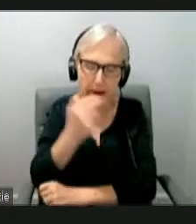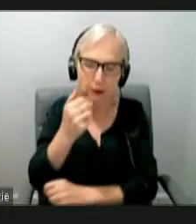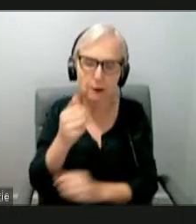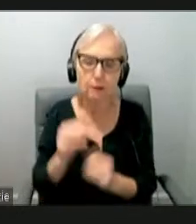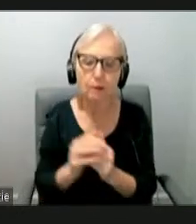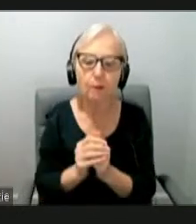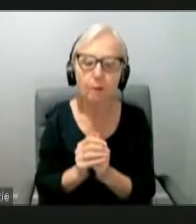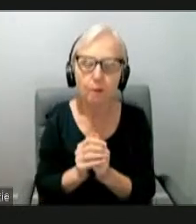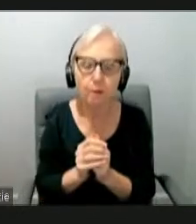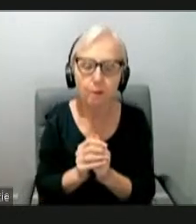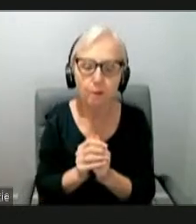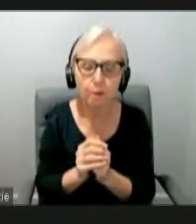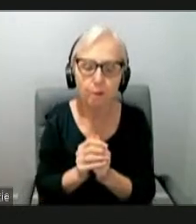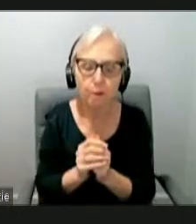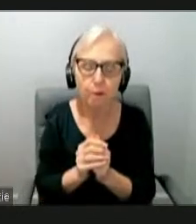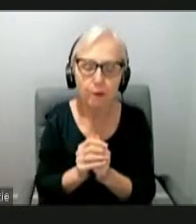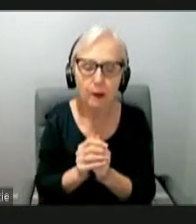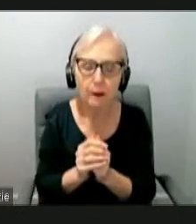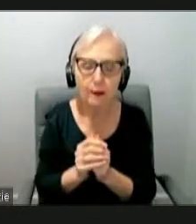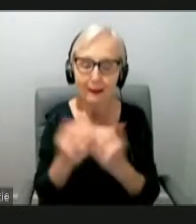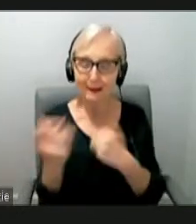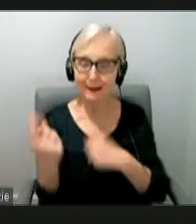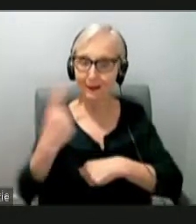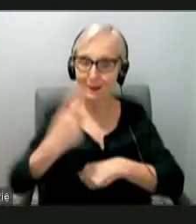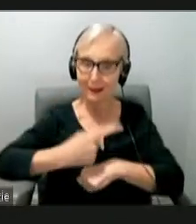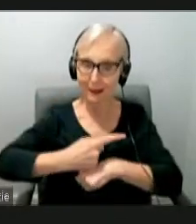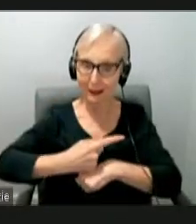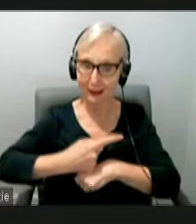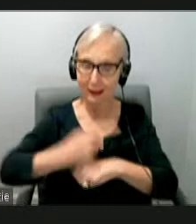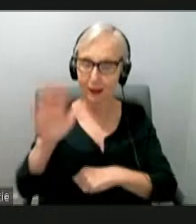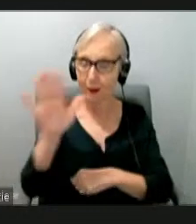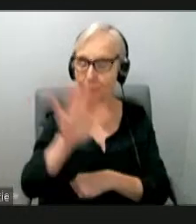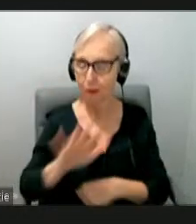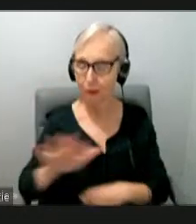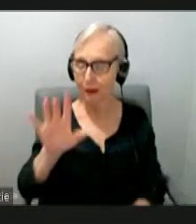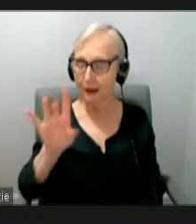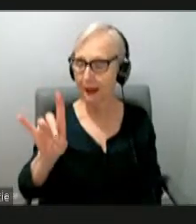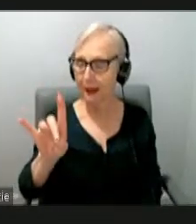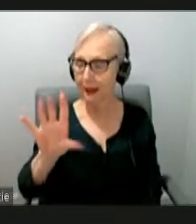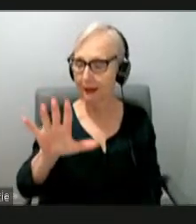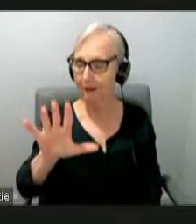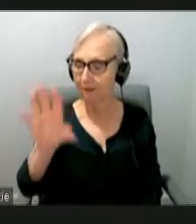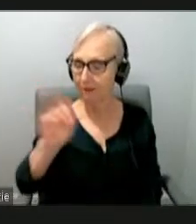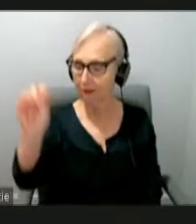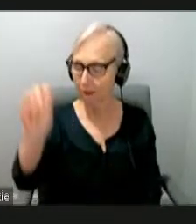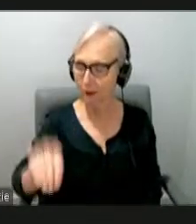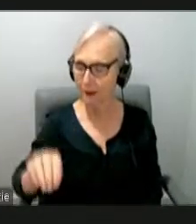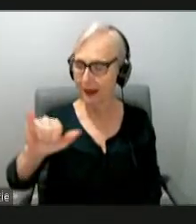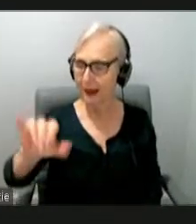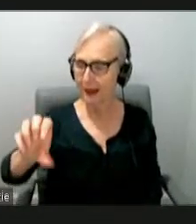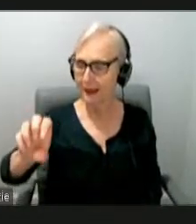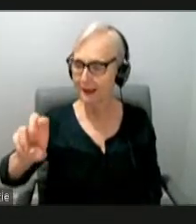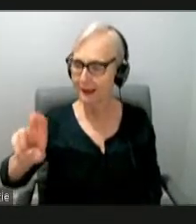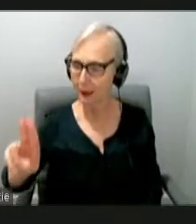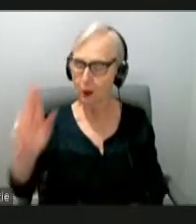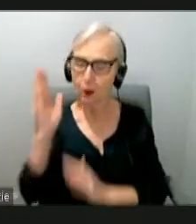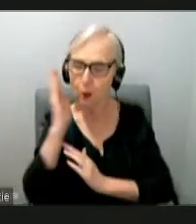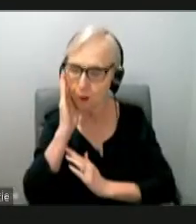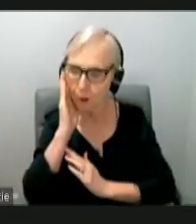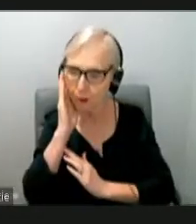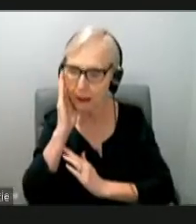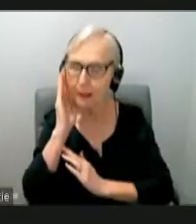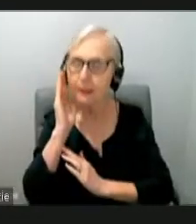in Colorado. As of today, approximately 85% of ICU beds across the state are